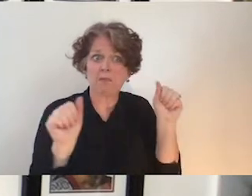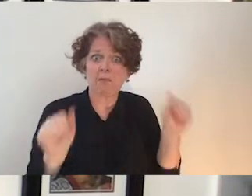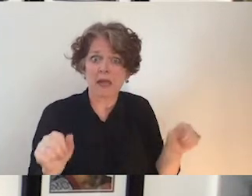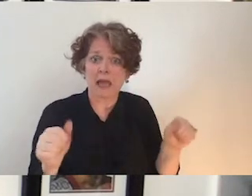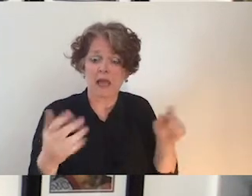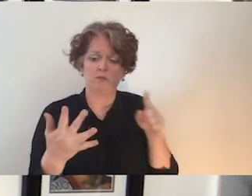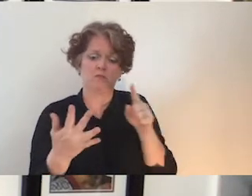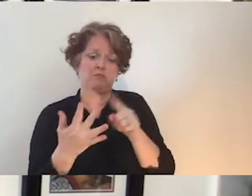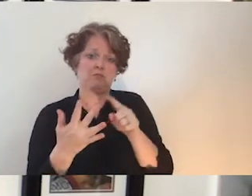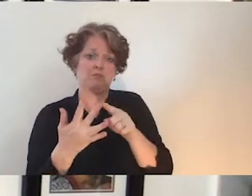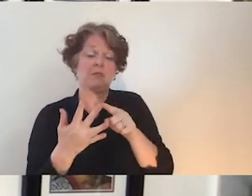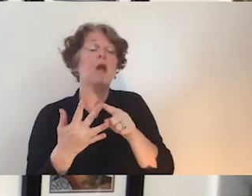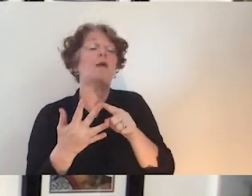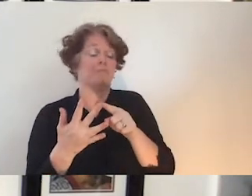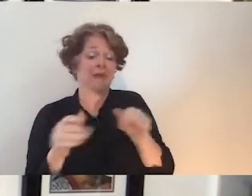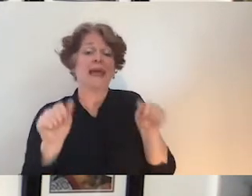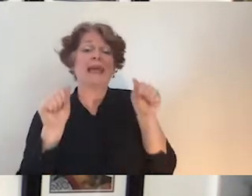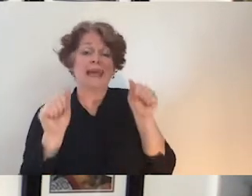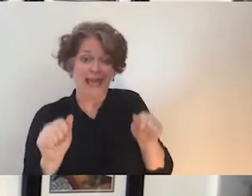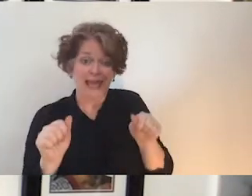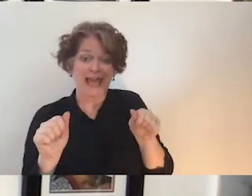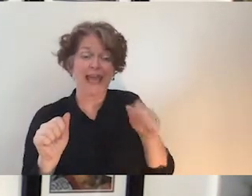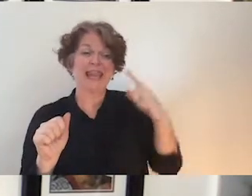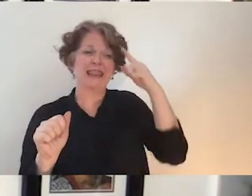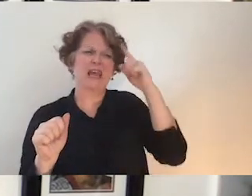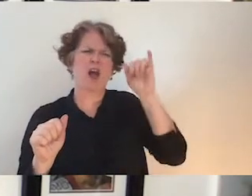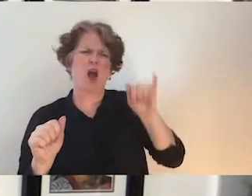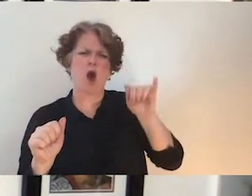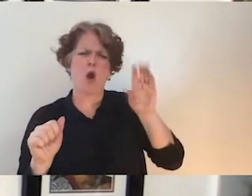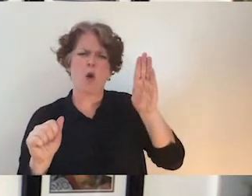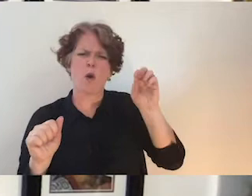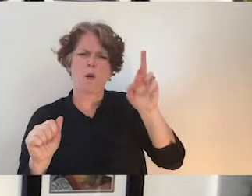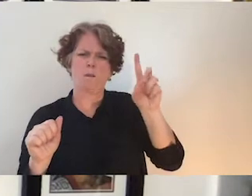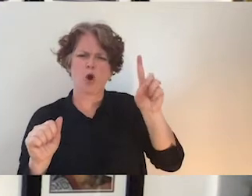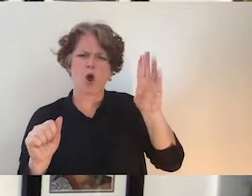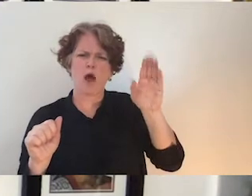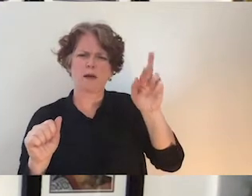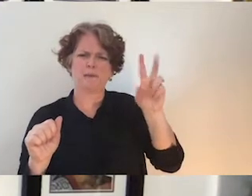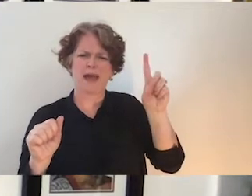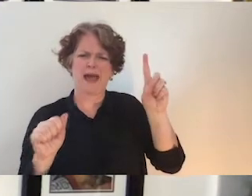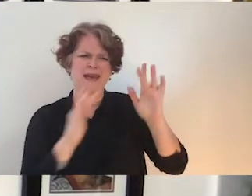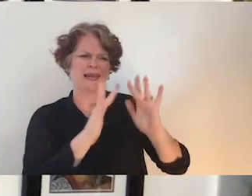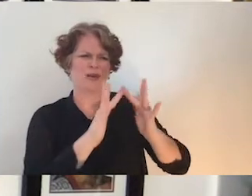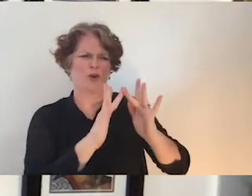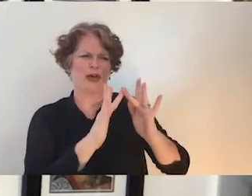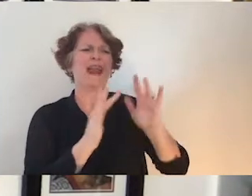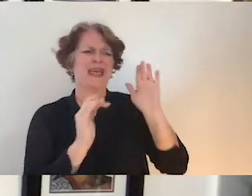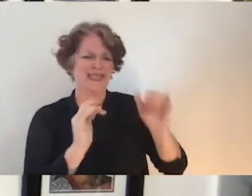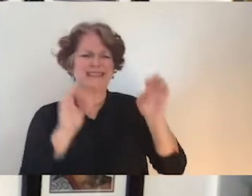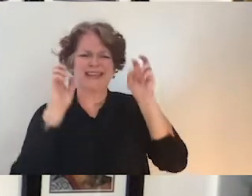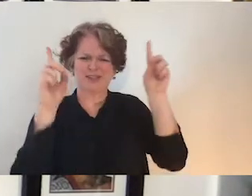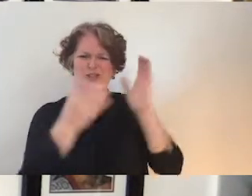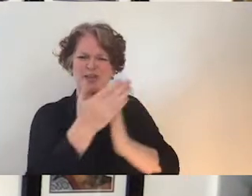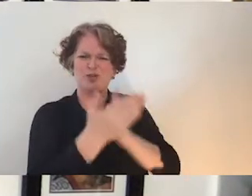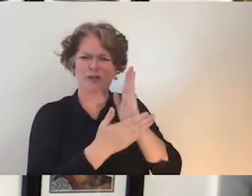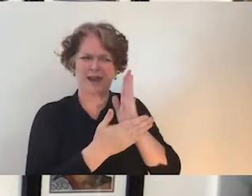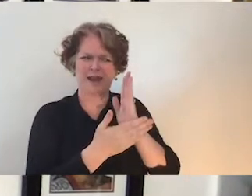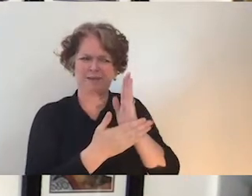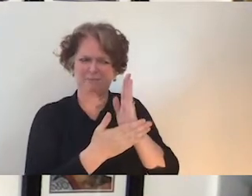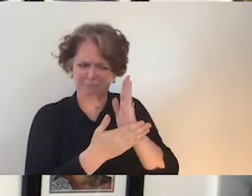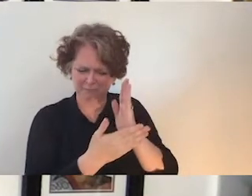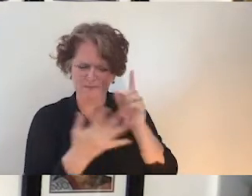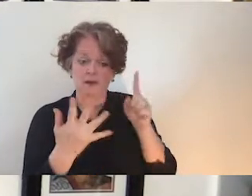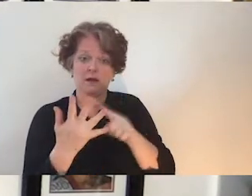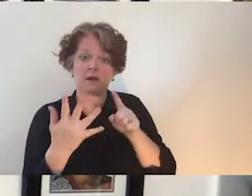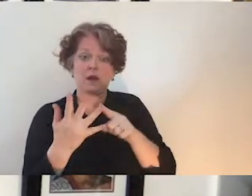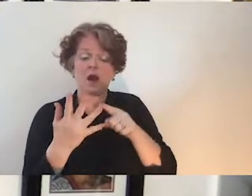them. We found out that we can treat access to broadband as a matter of equity and an educational right,